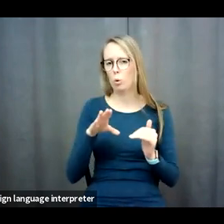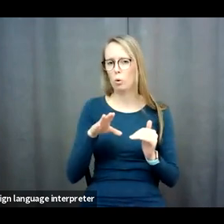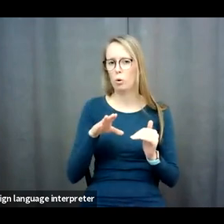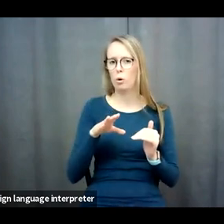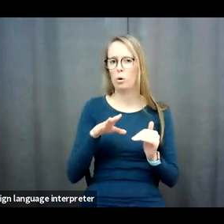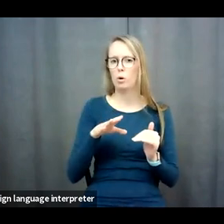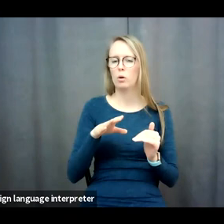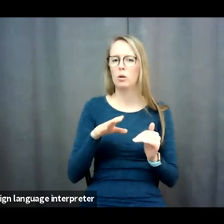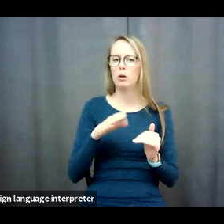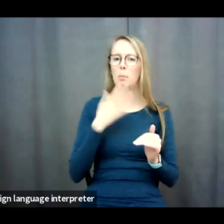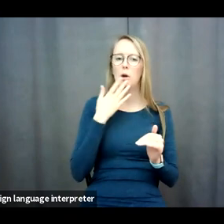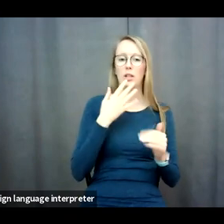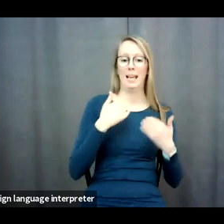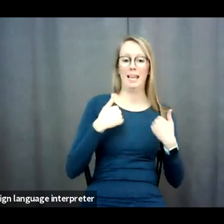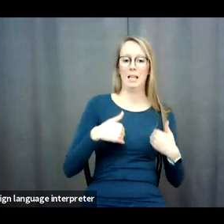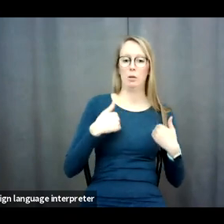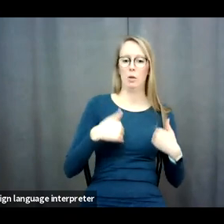the individual level,